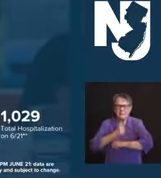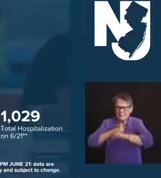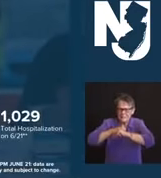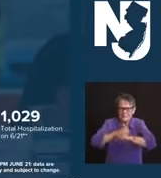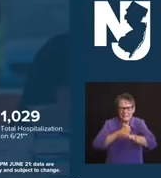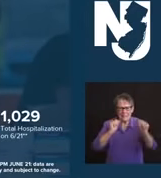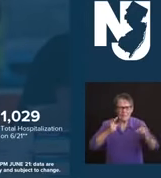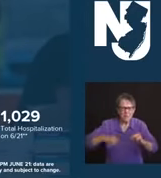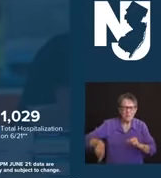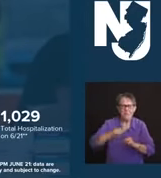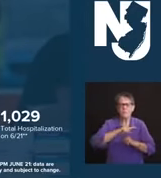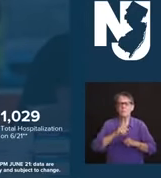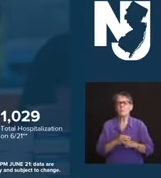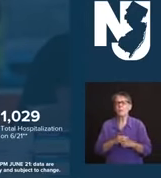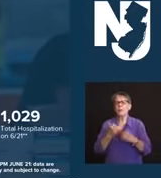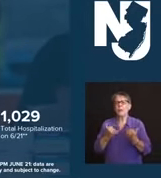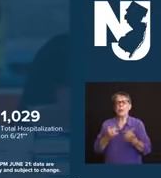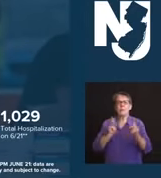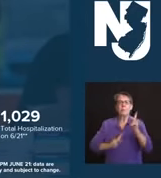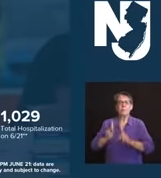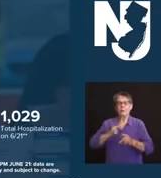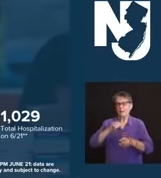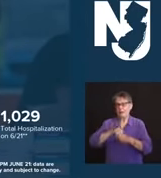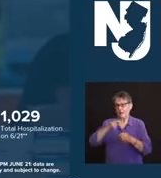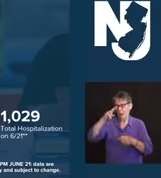Jerseyans hospitalized for COVID-19 has